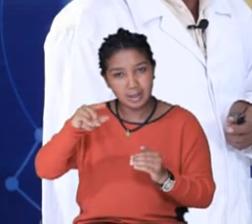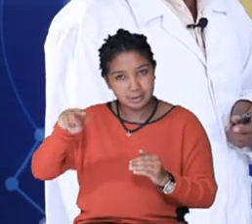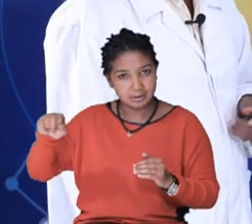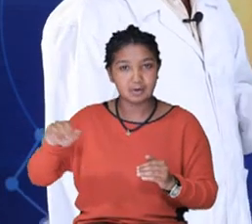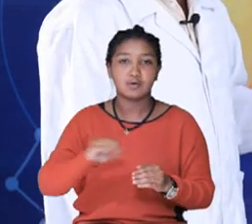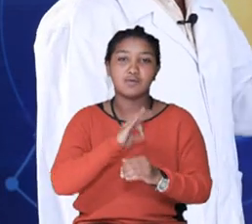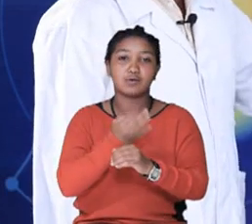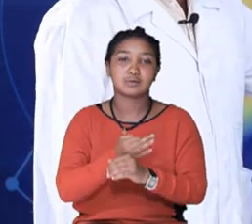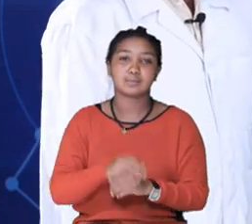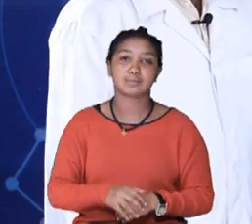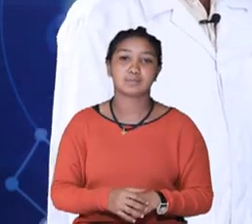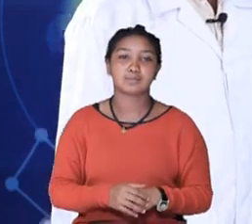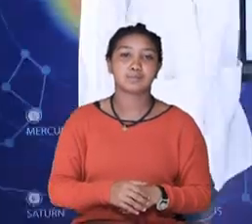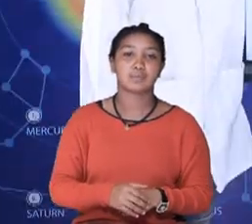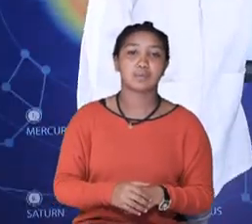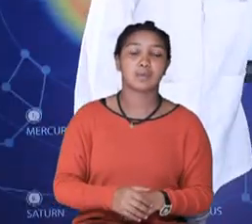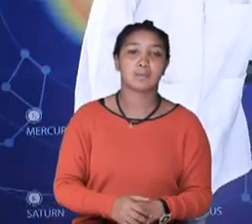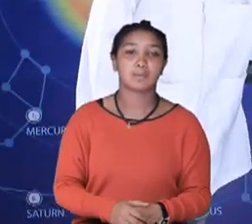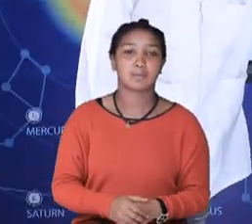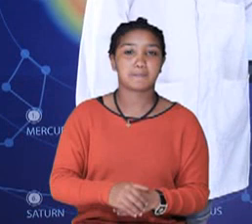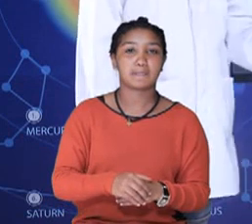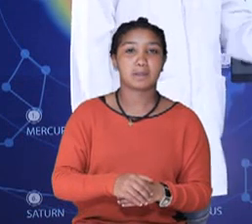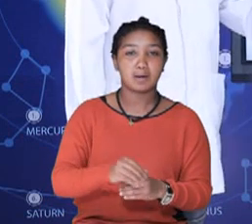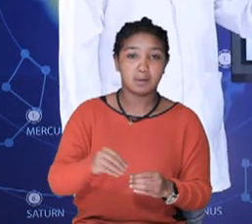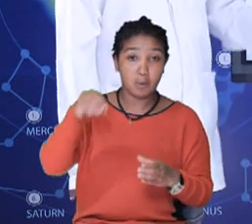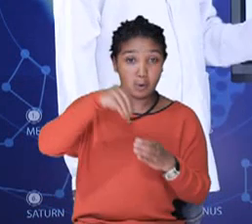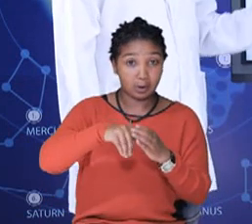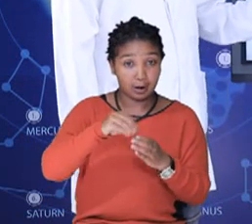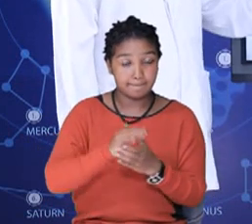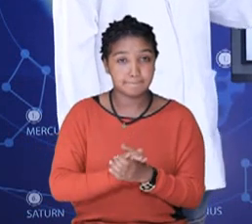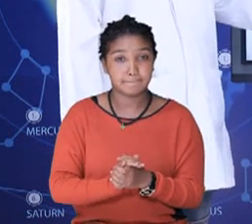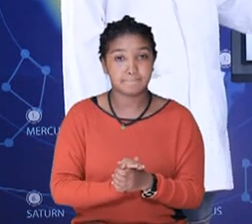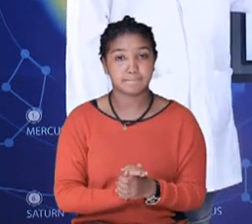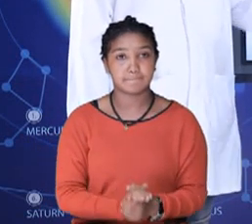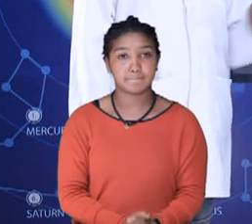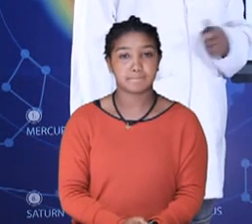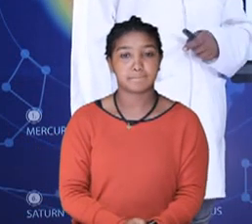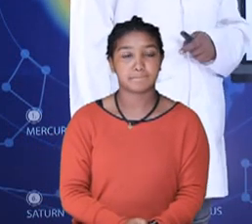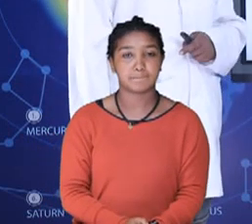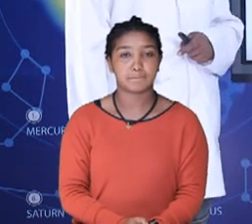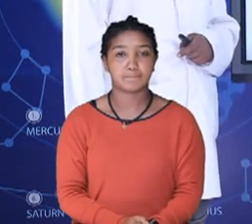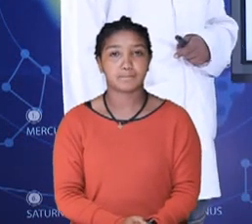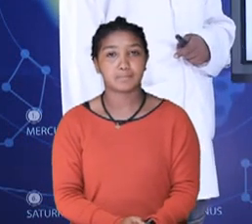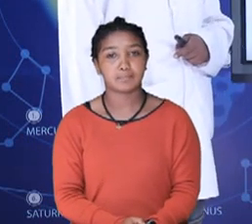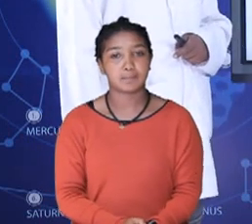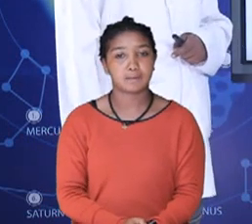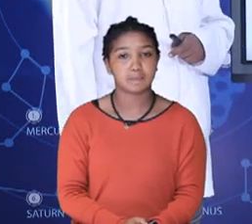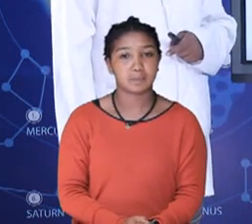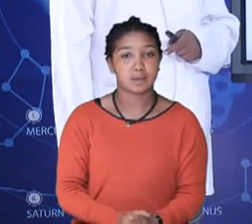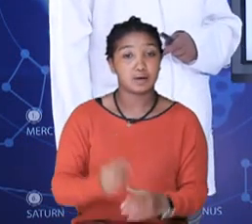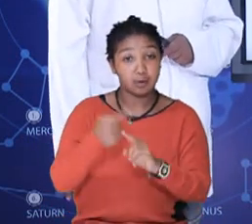says. So an object wholly or partially immersed in the fluid, buoyed up by the force equals to the weight of the displaced